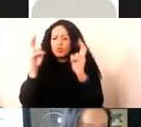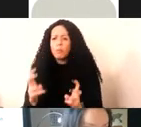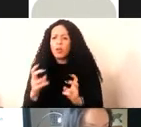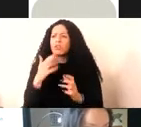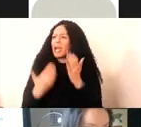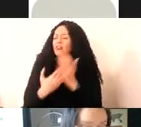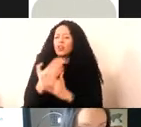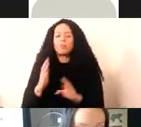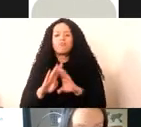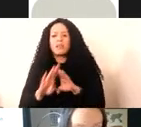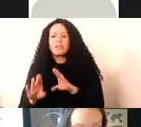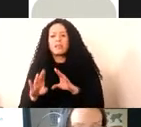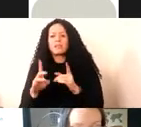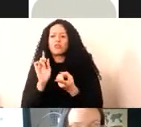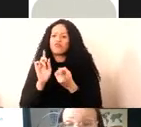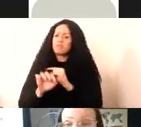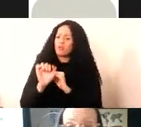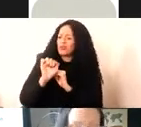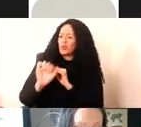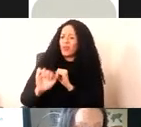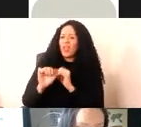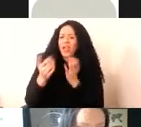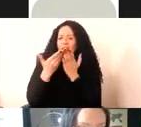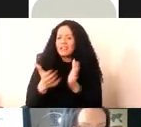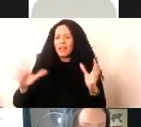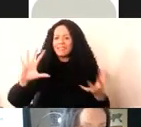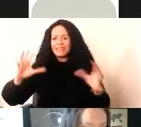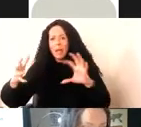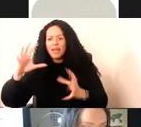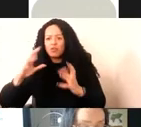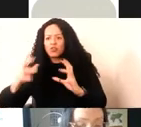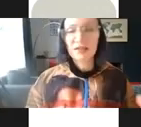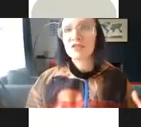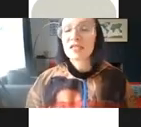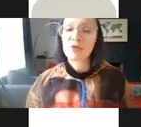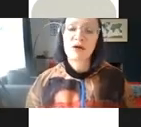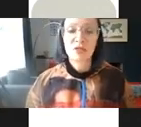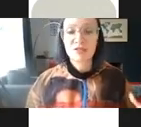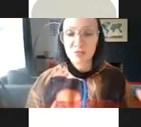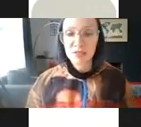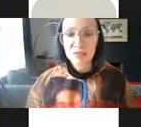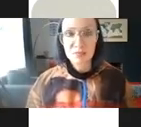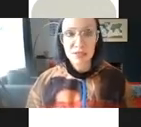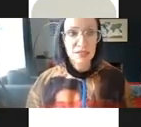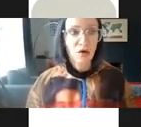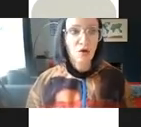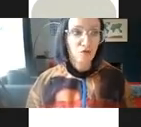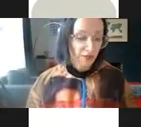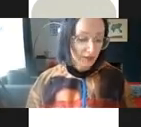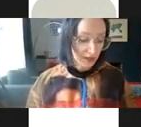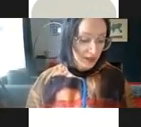to respond to their expanded dimension. In fact, for example, our research participants